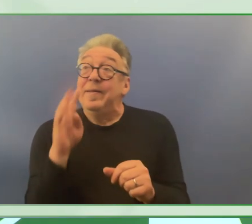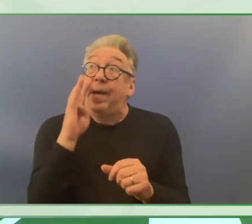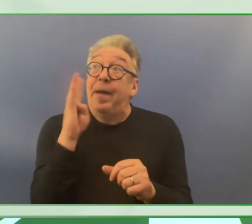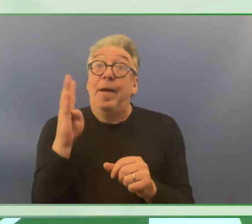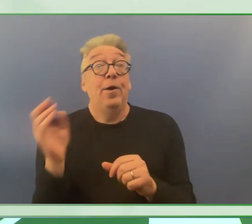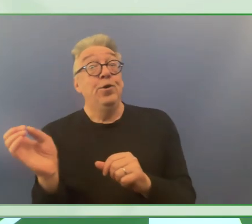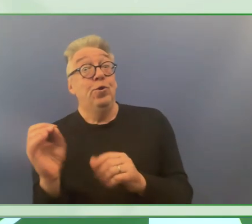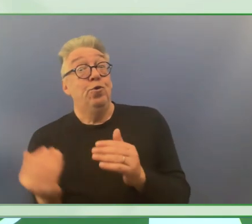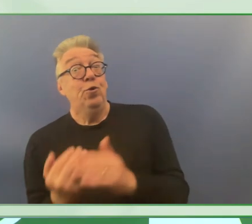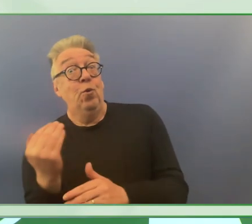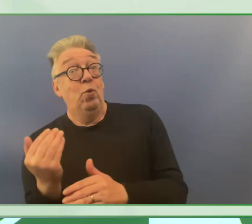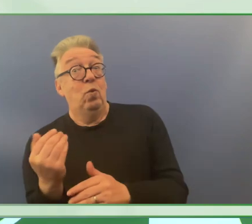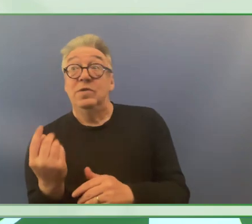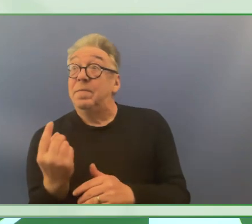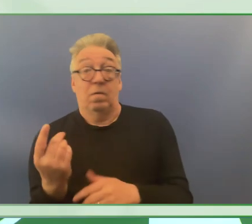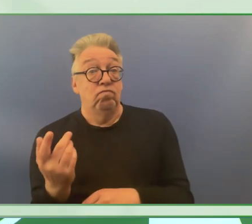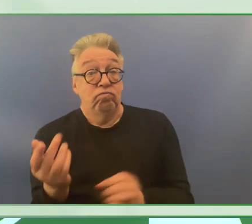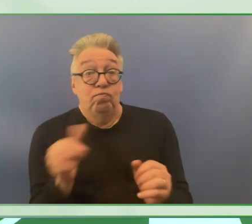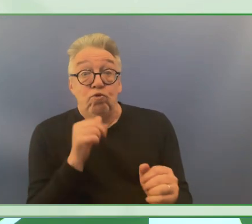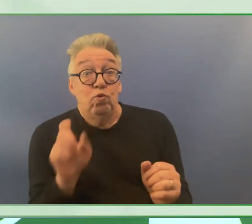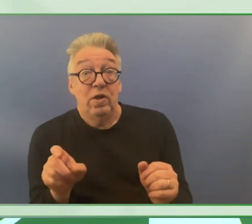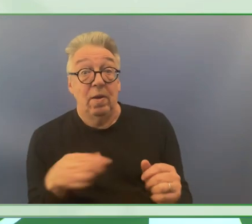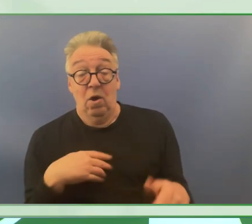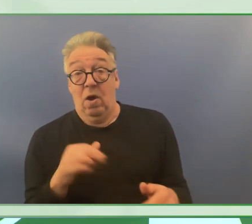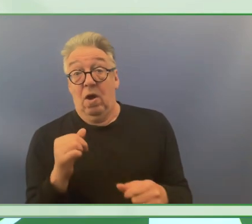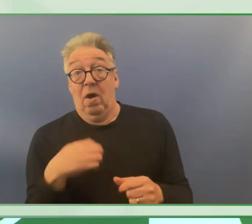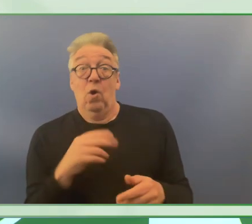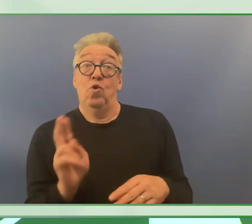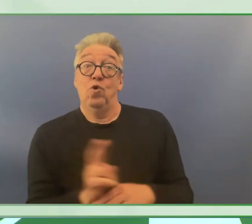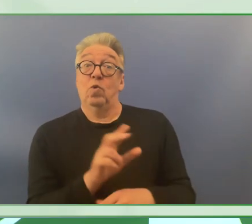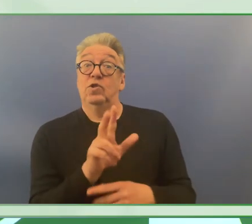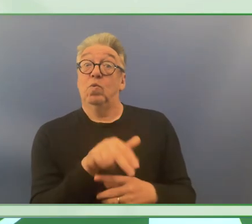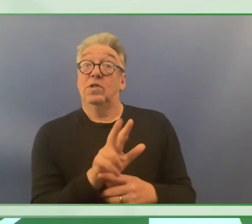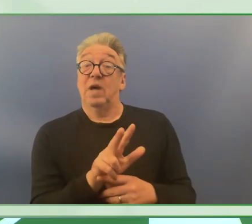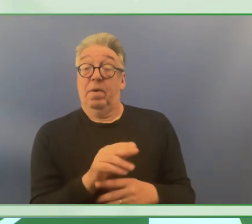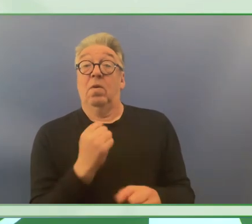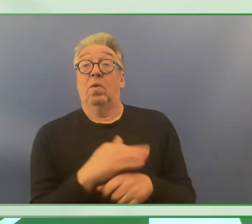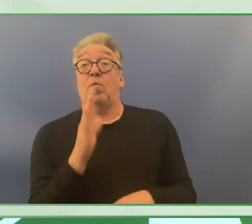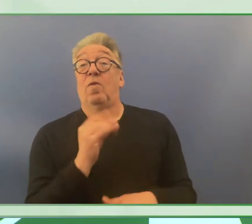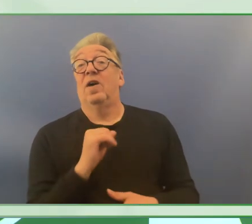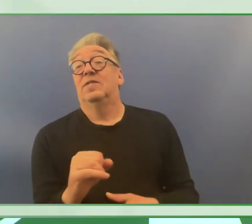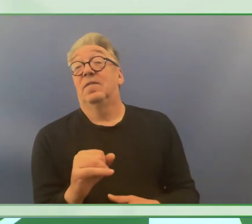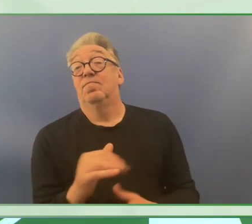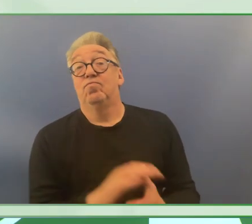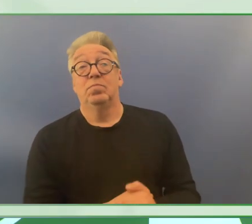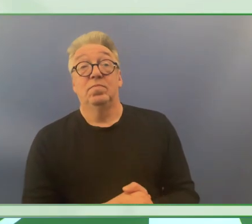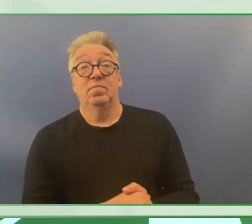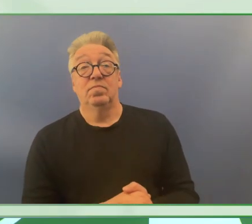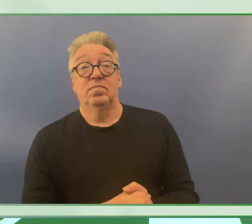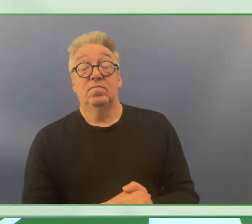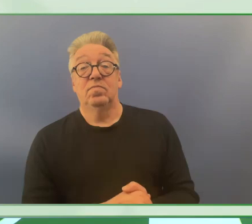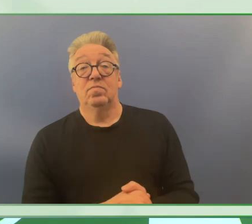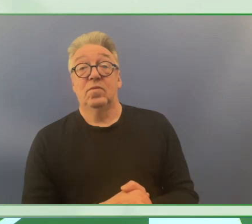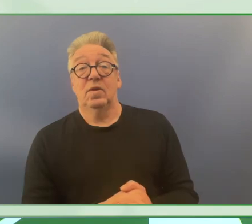we were able to be much quicker with this. And we use this also at other things in this complete